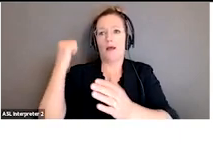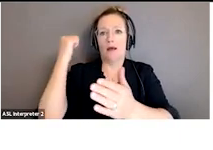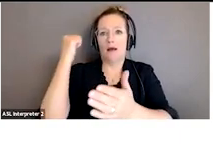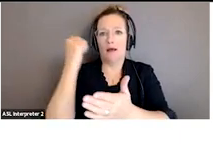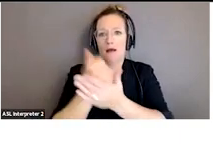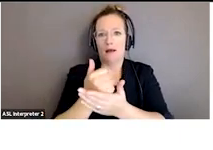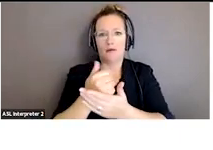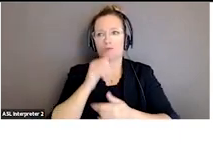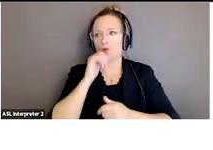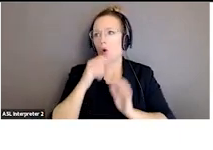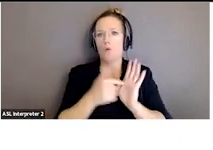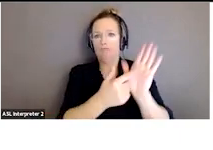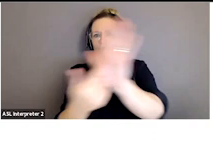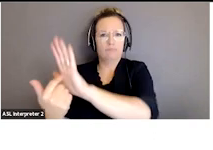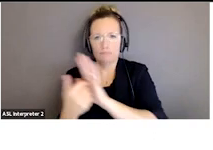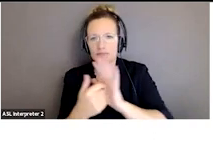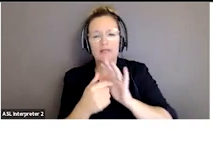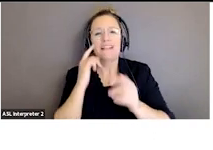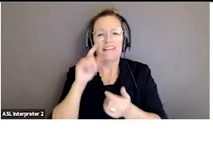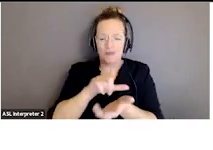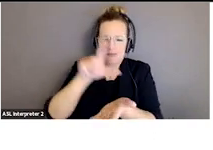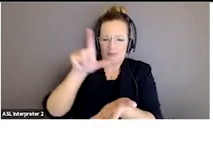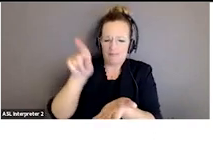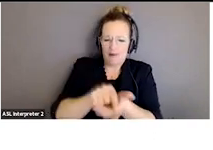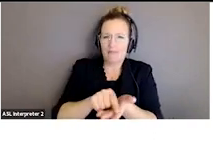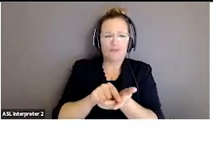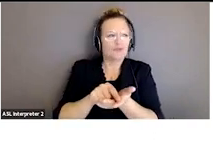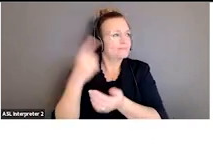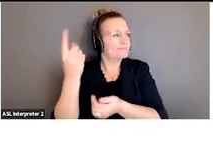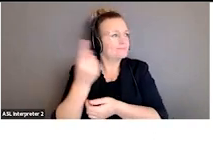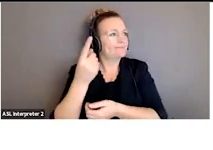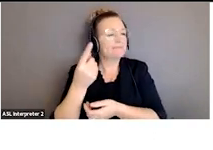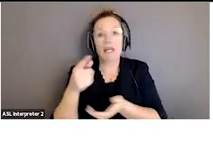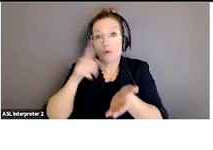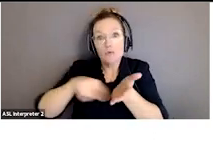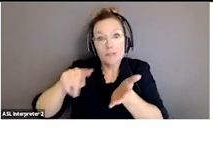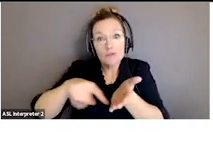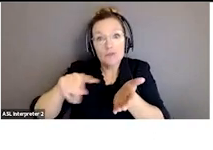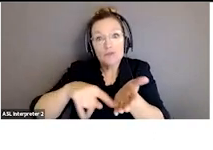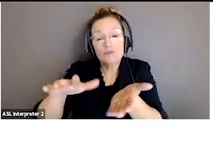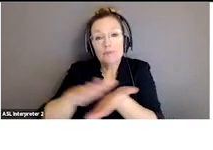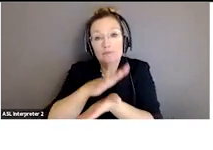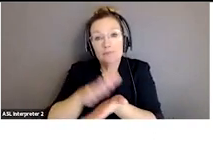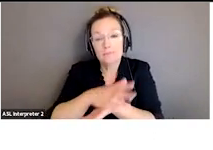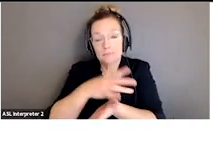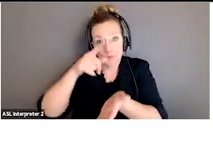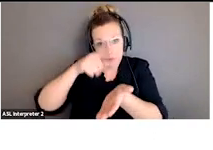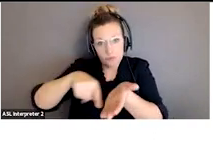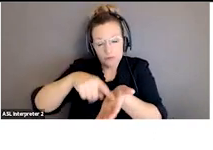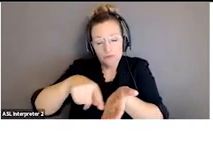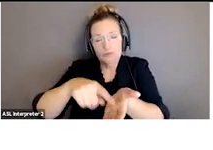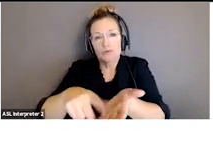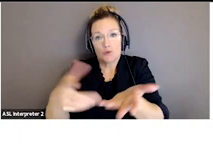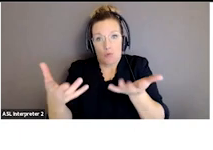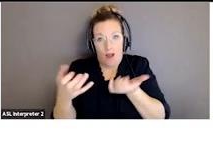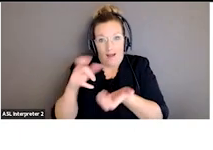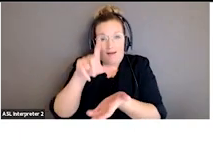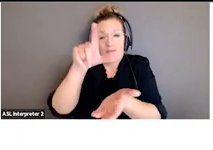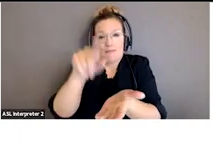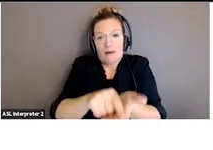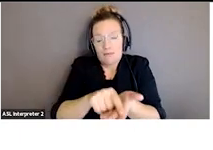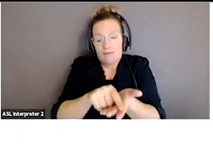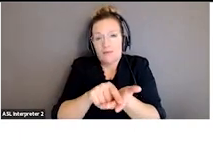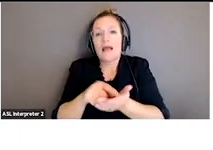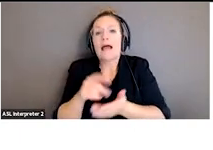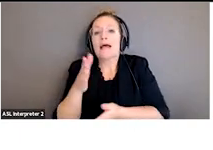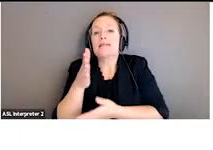going to publish something in a research paper, some jurisdictions will